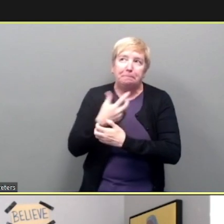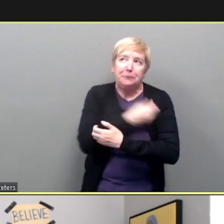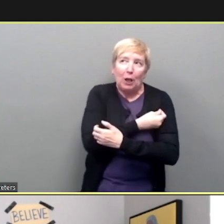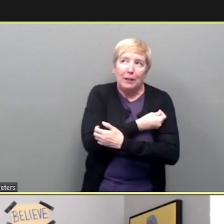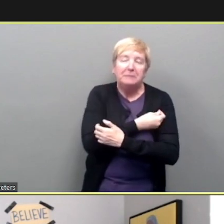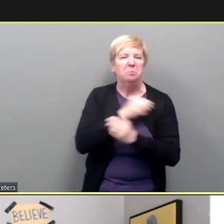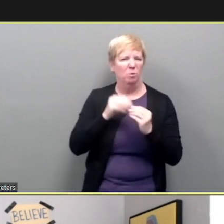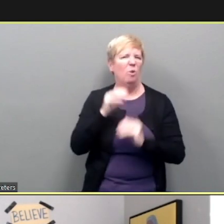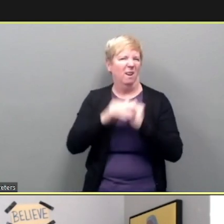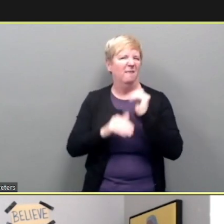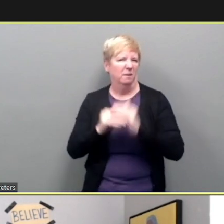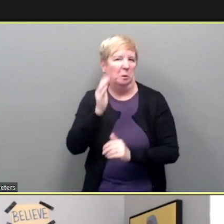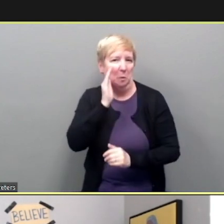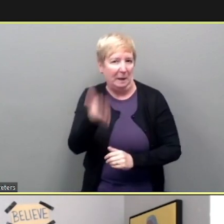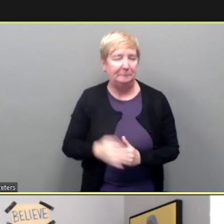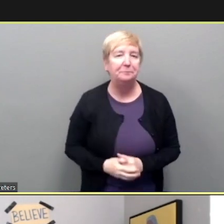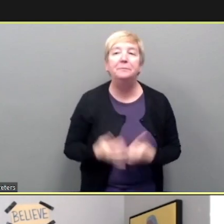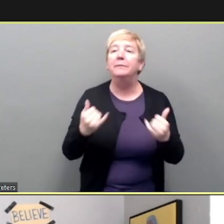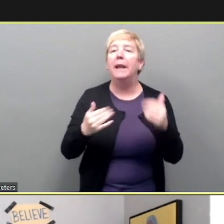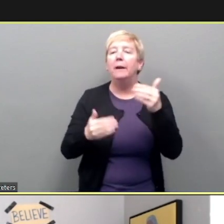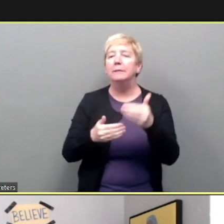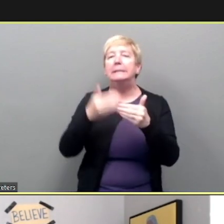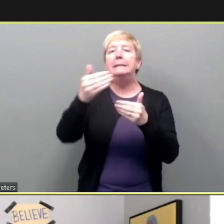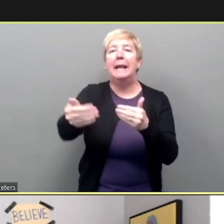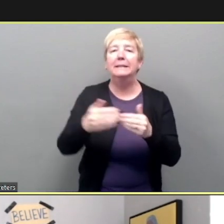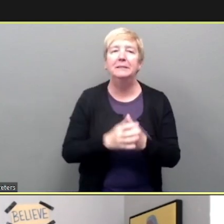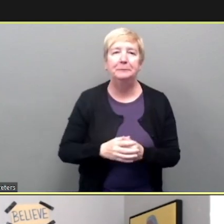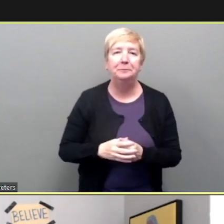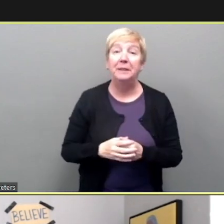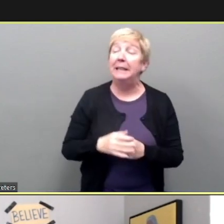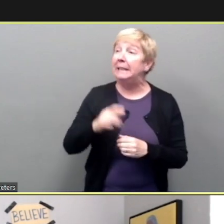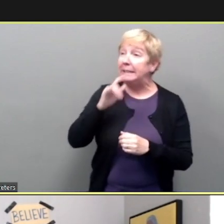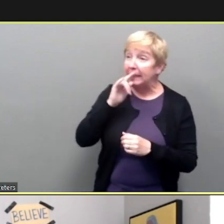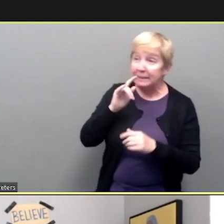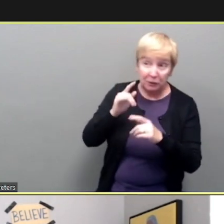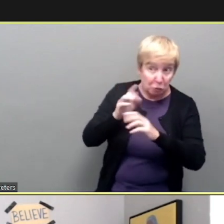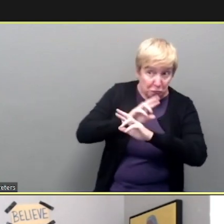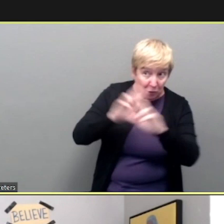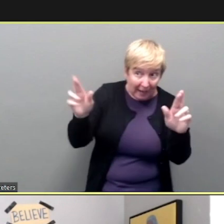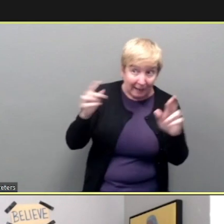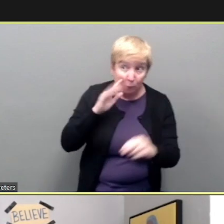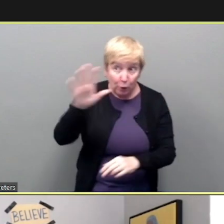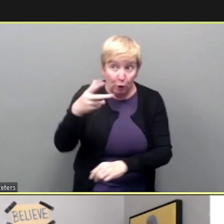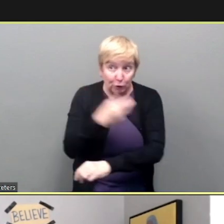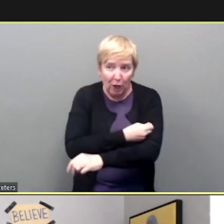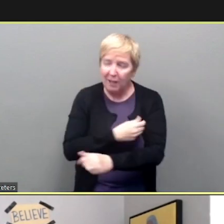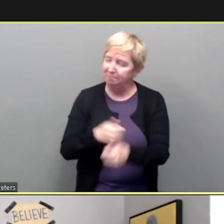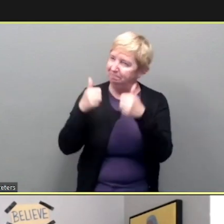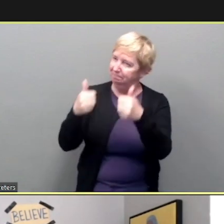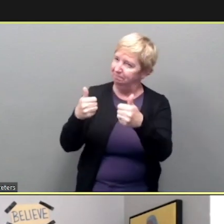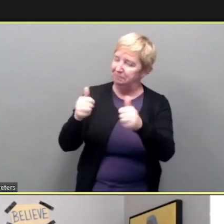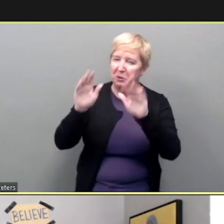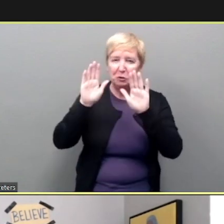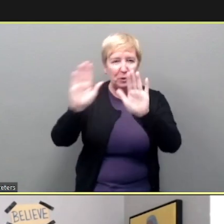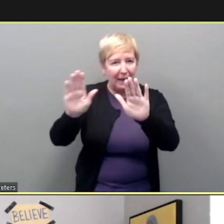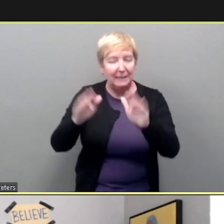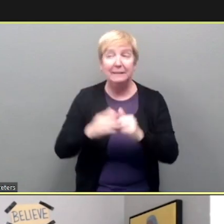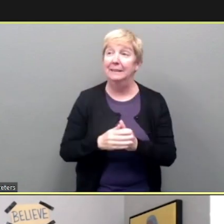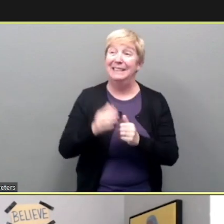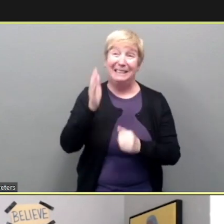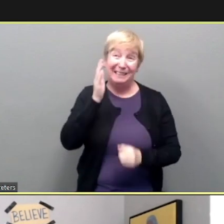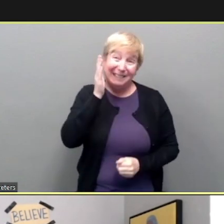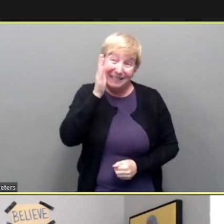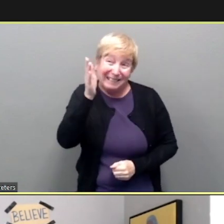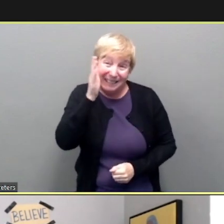slide. So kids out there, if you're ready to get your shot, that'll be great, especially as holidays are